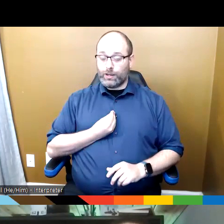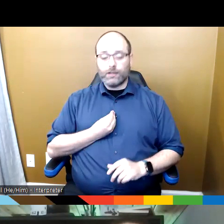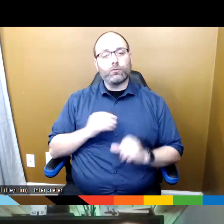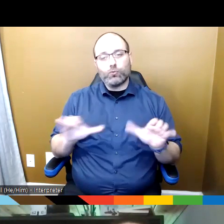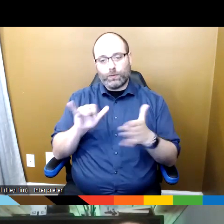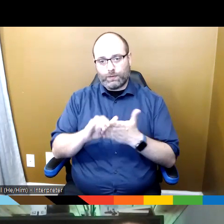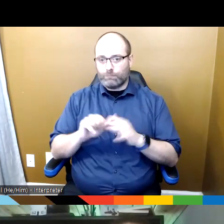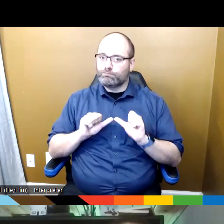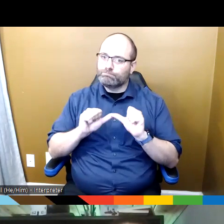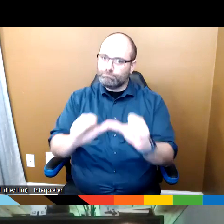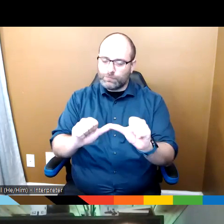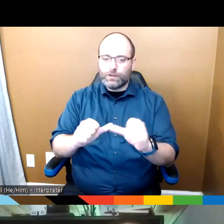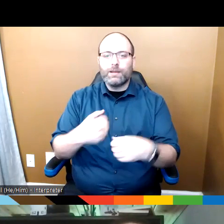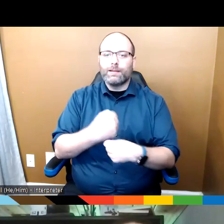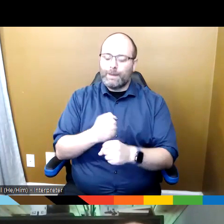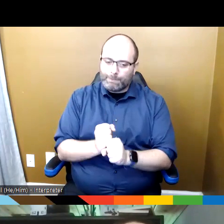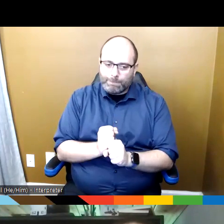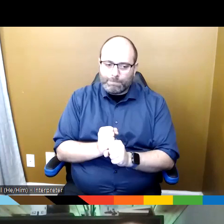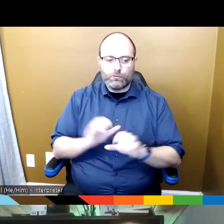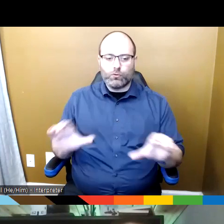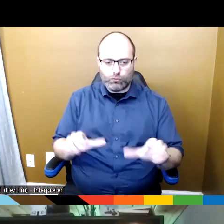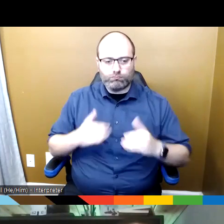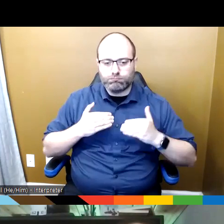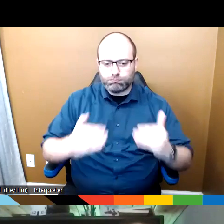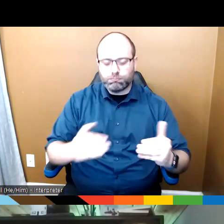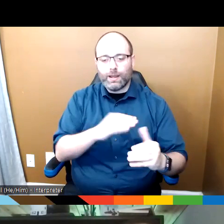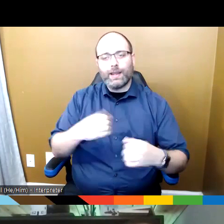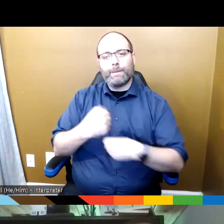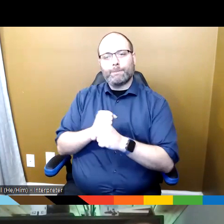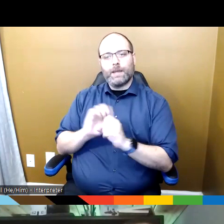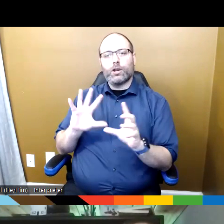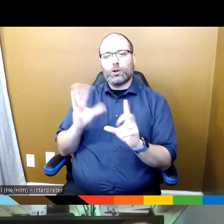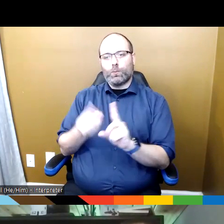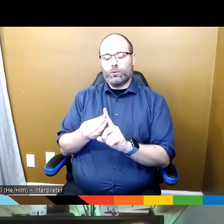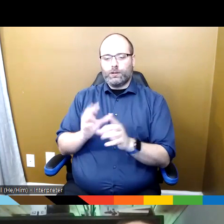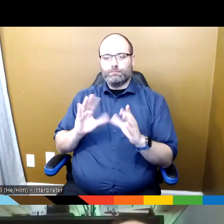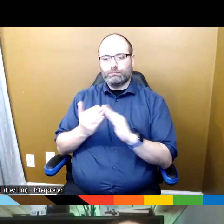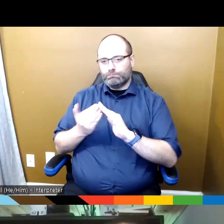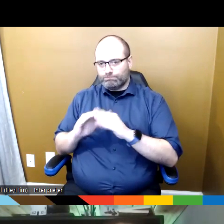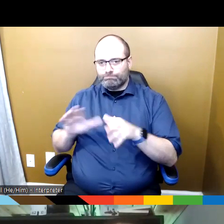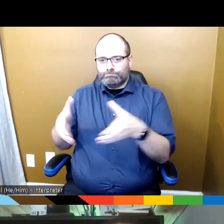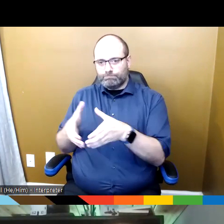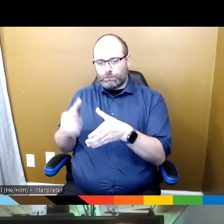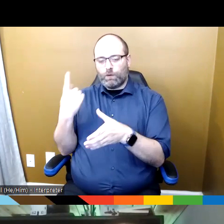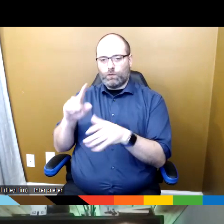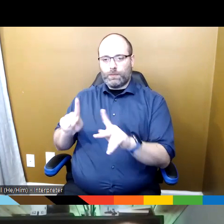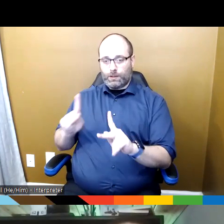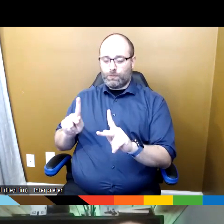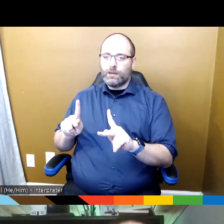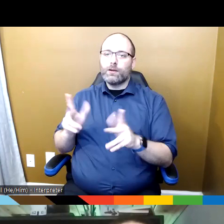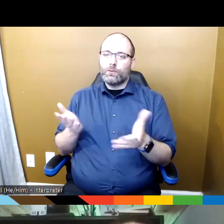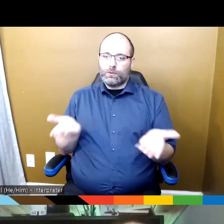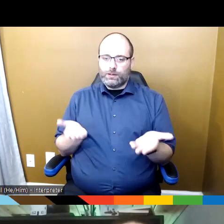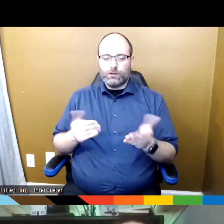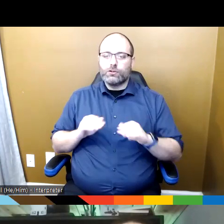create community for their kin. So it is with great pride indeed that we gather here to share the incredible work that grows throughout New